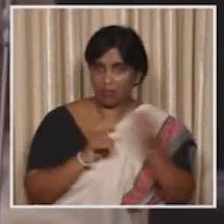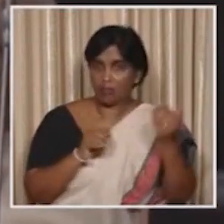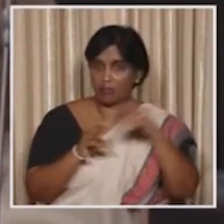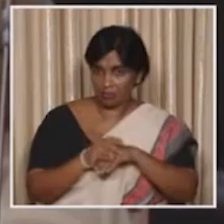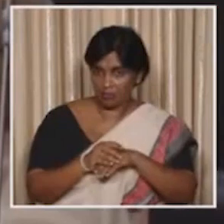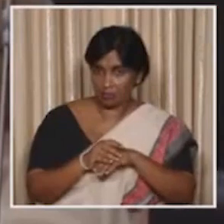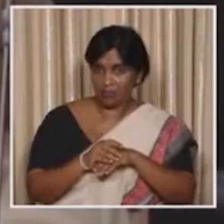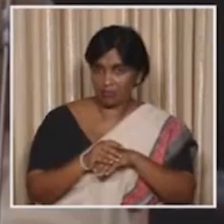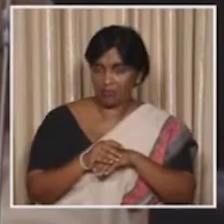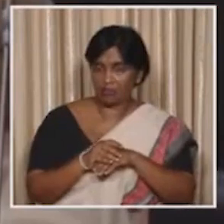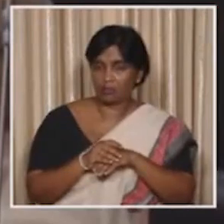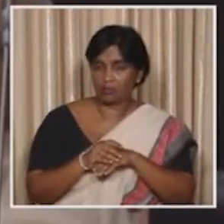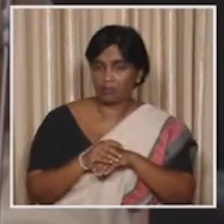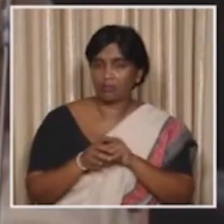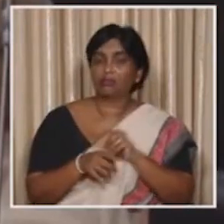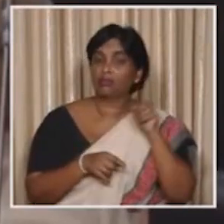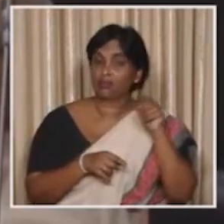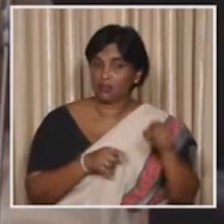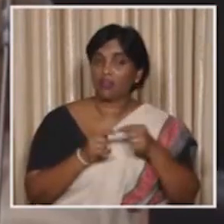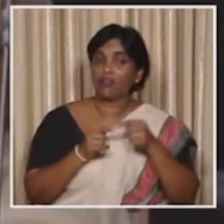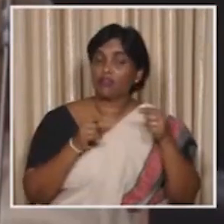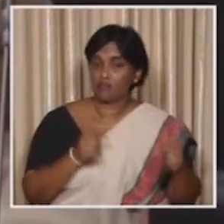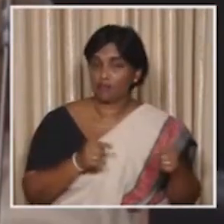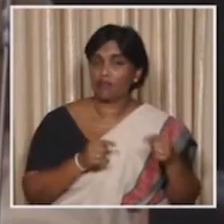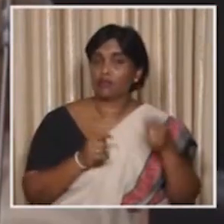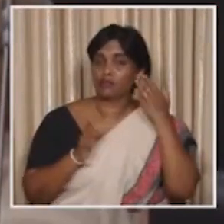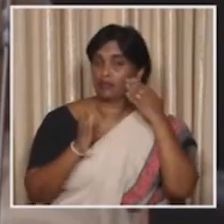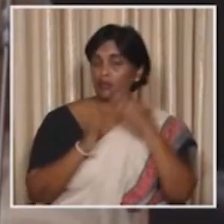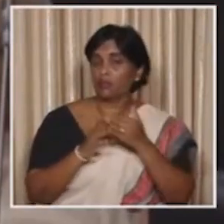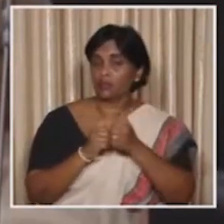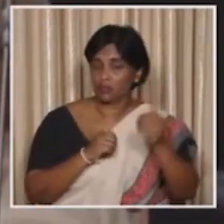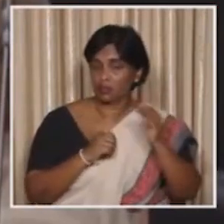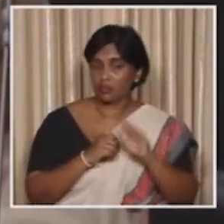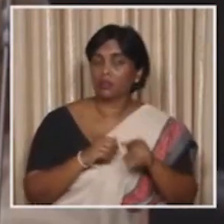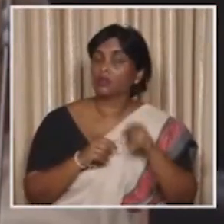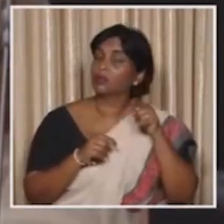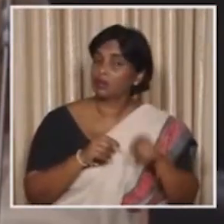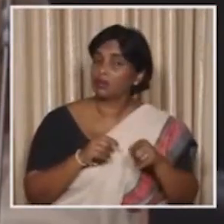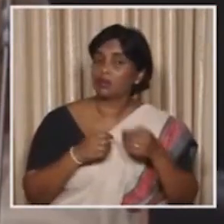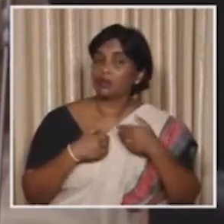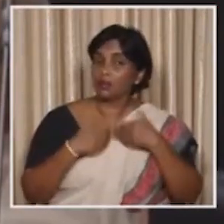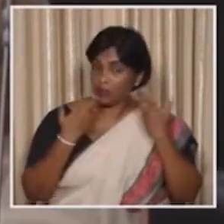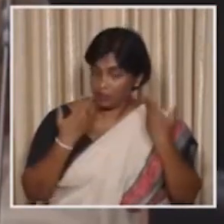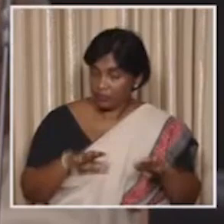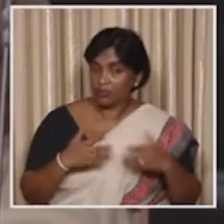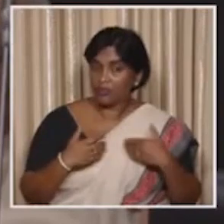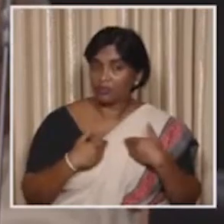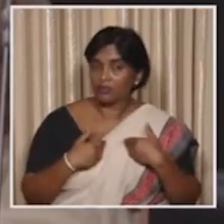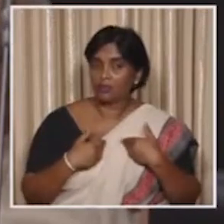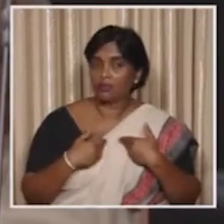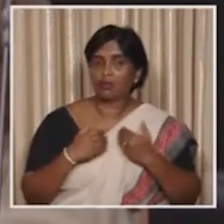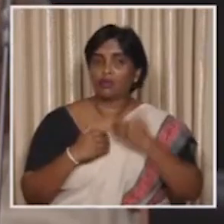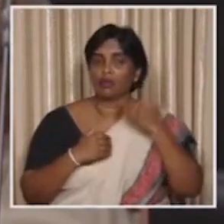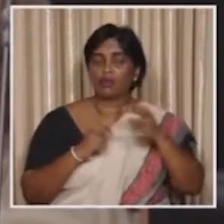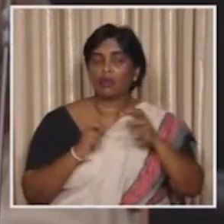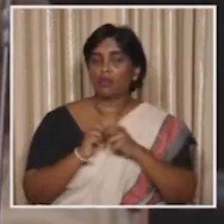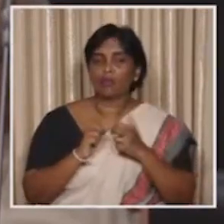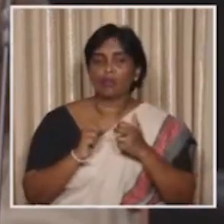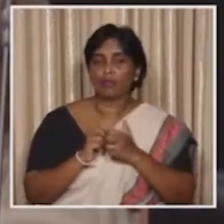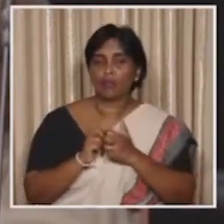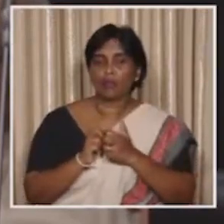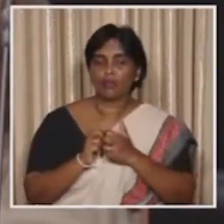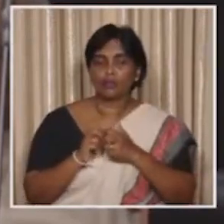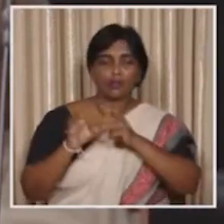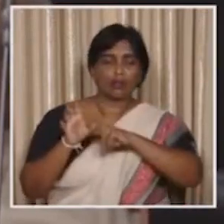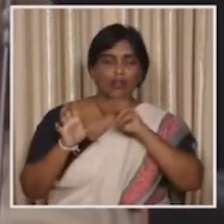tithe. Mukadena etumata virudhwata kriyakaranone. Etaning api avasankarad. Mukad sidune metumana illa